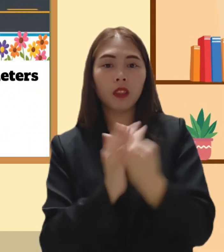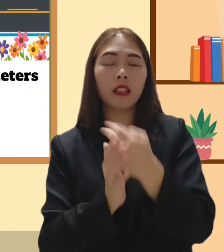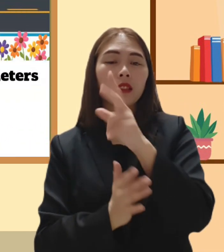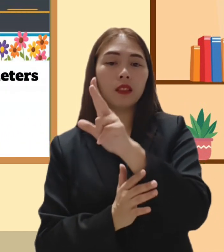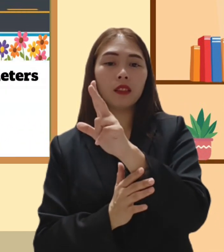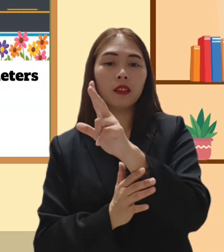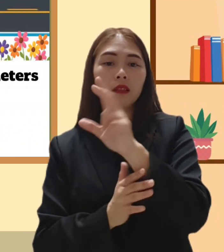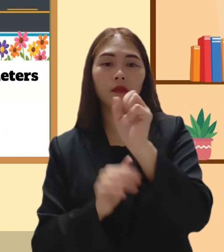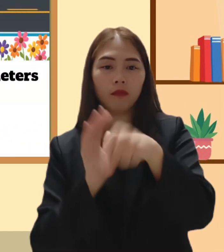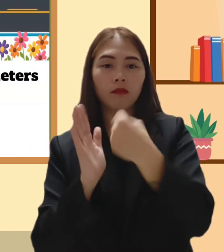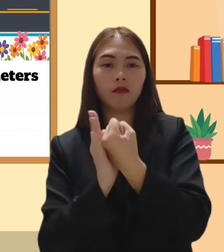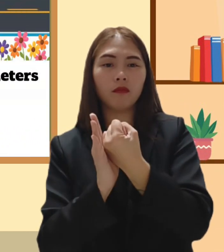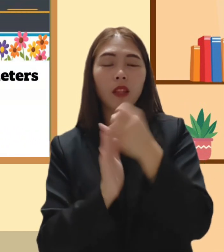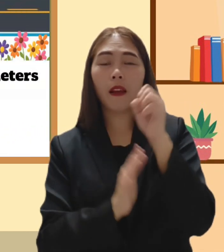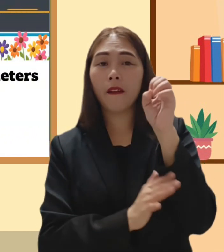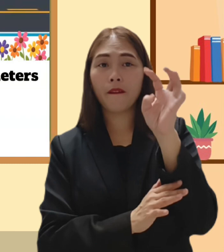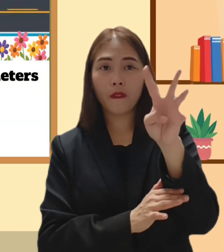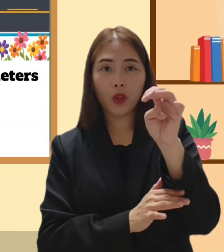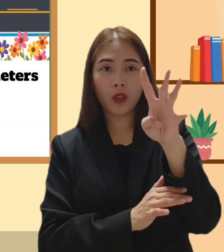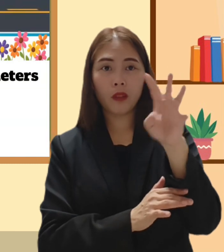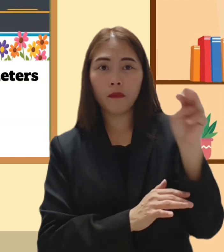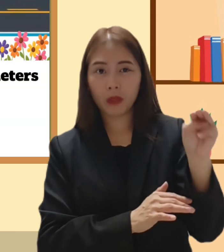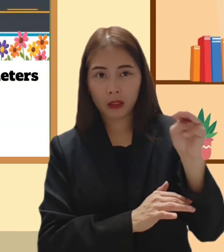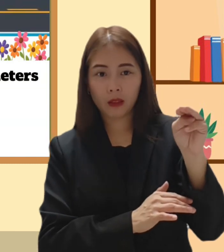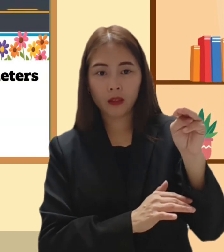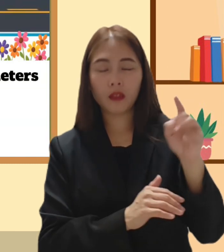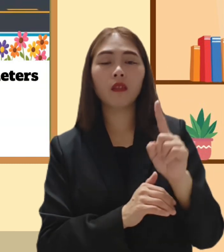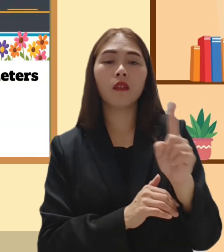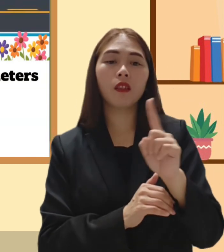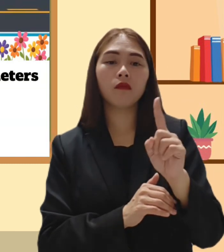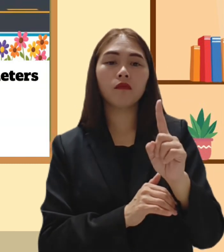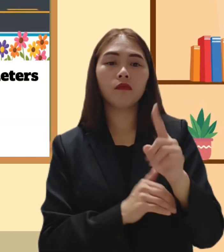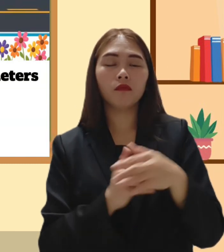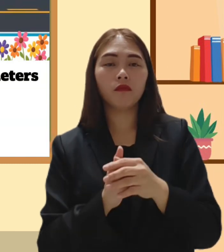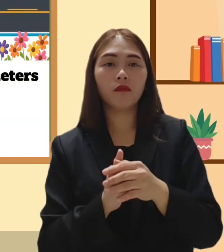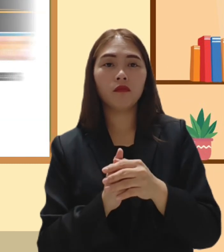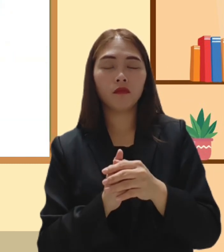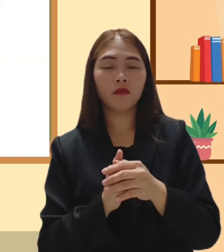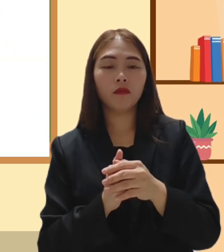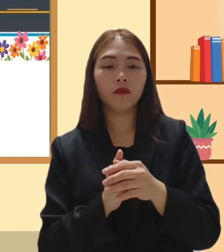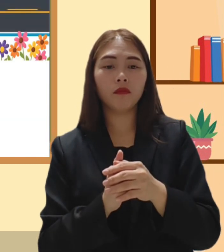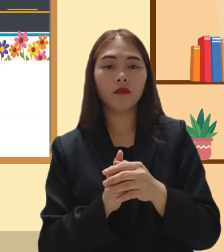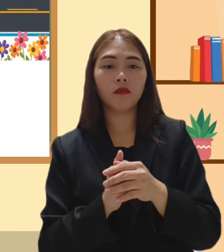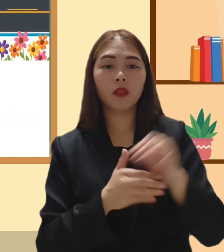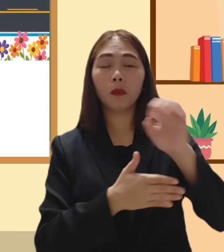And at 3 seconds, 14 meters. Hey, these numbers are forming a pattern.